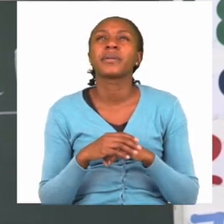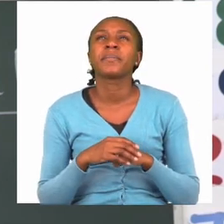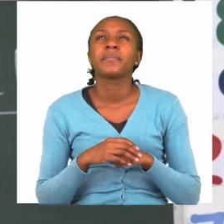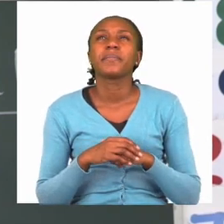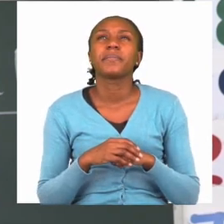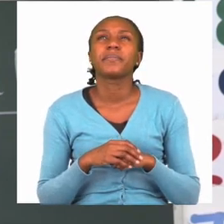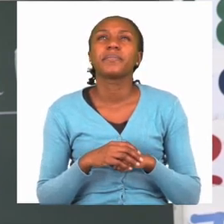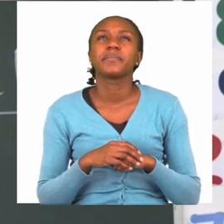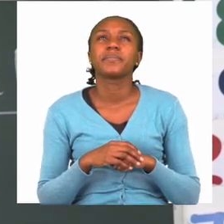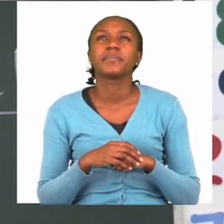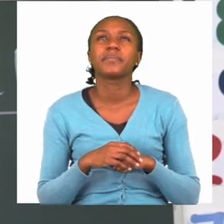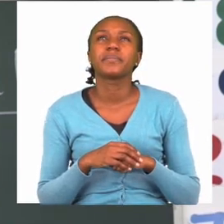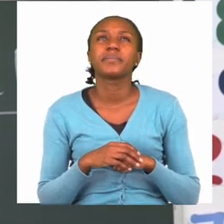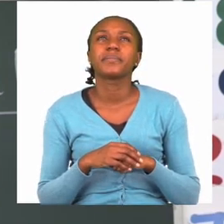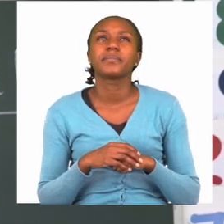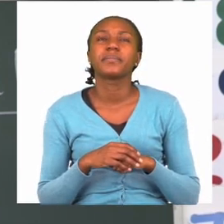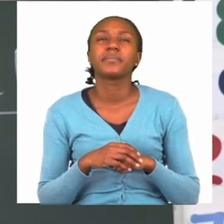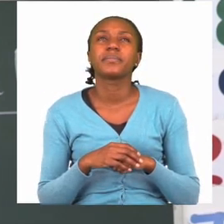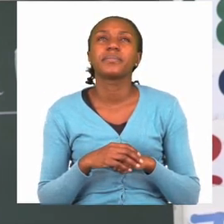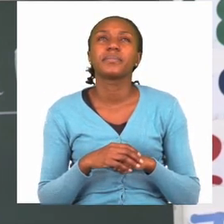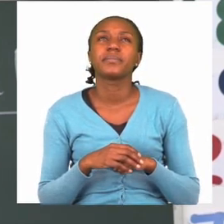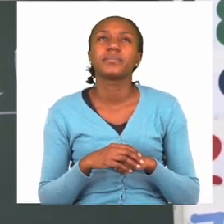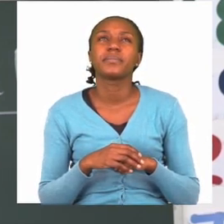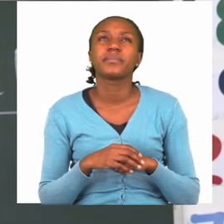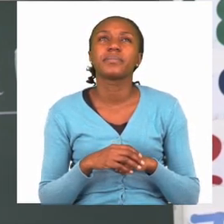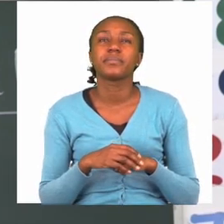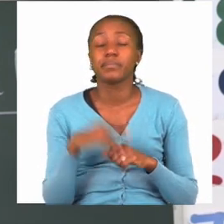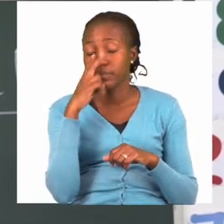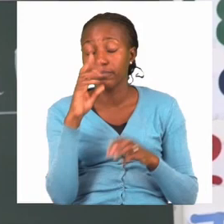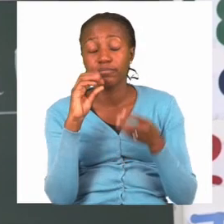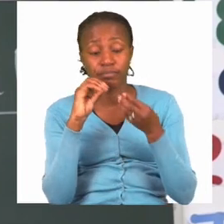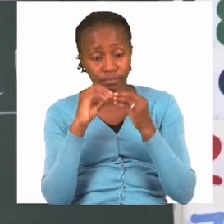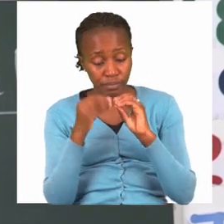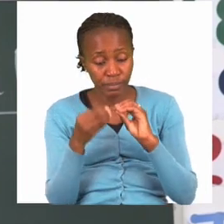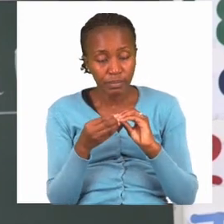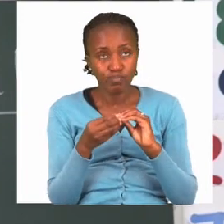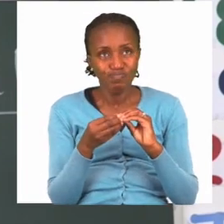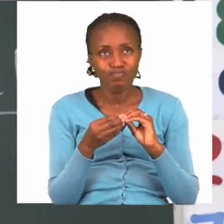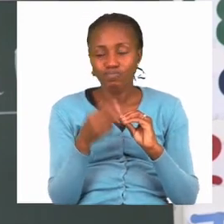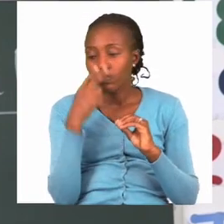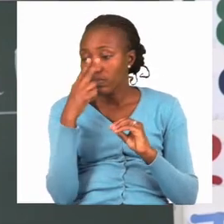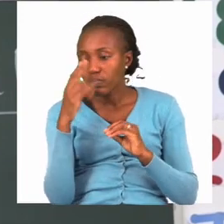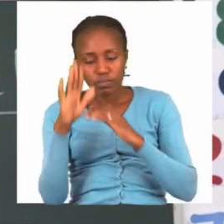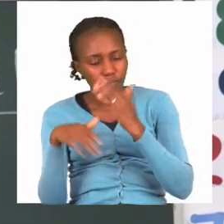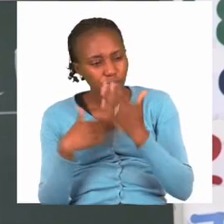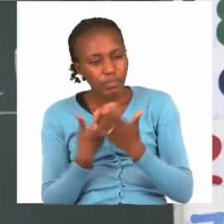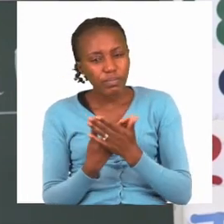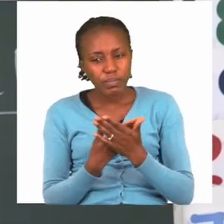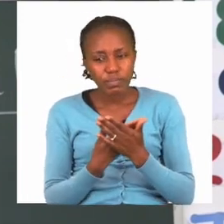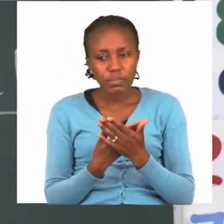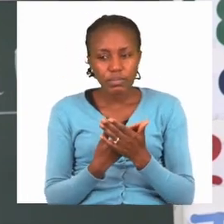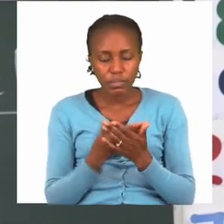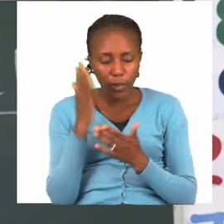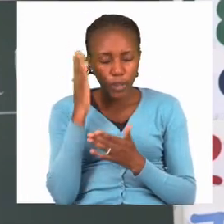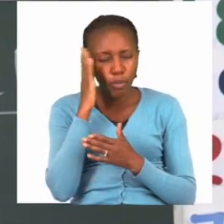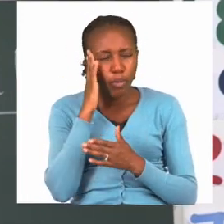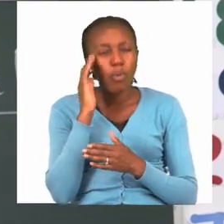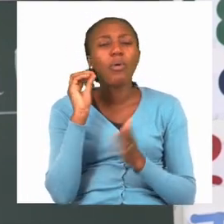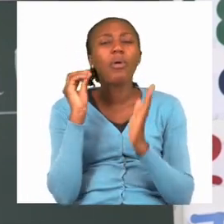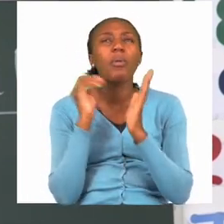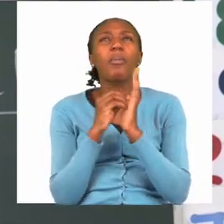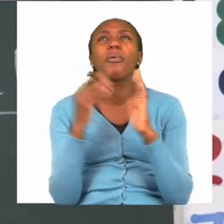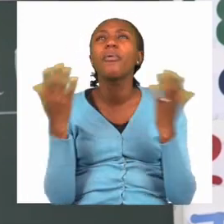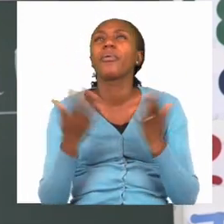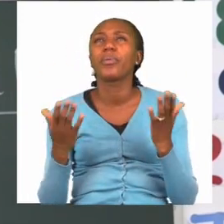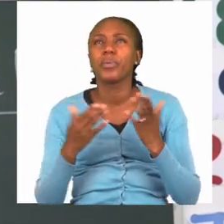found. Remember, look at the number, look at the picture, and that will help you to complete